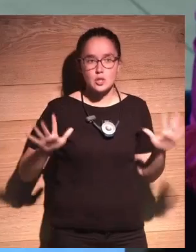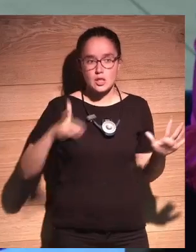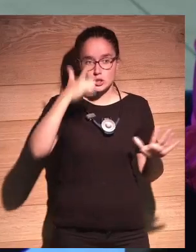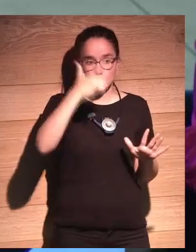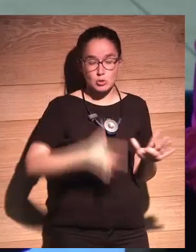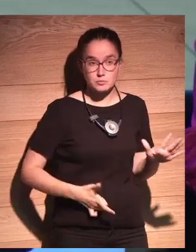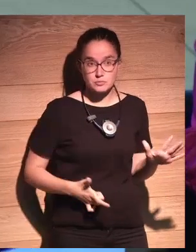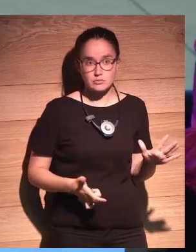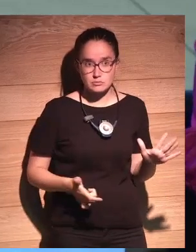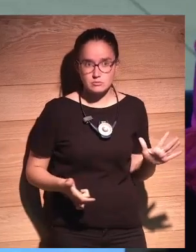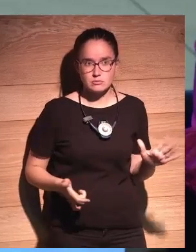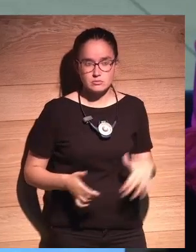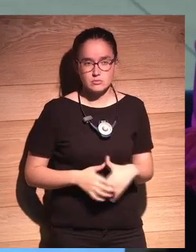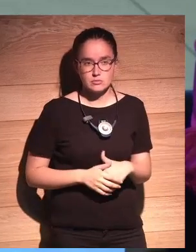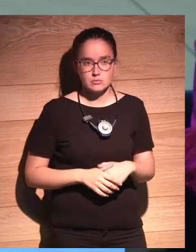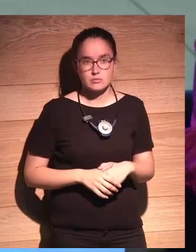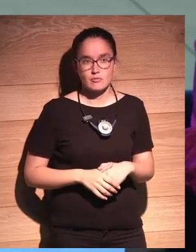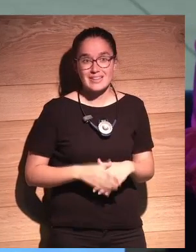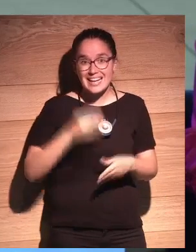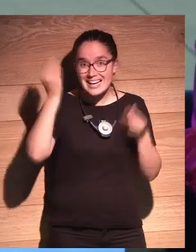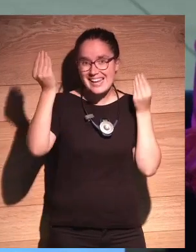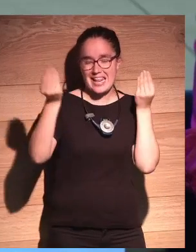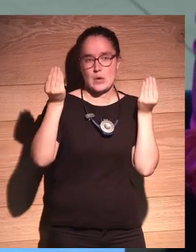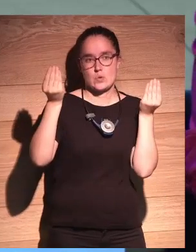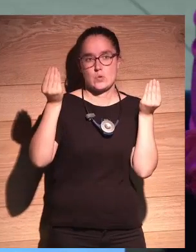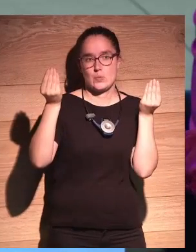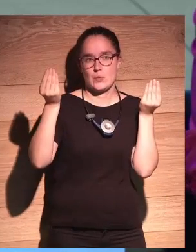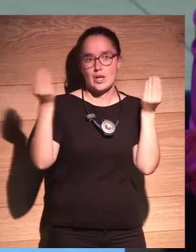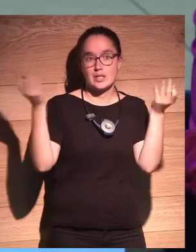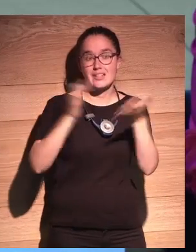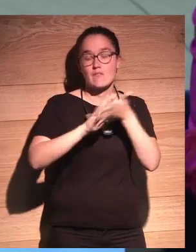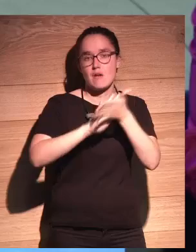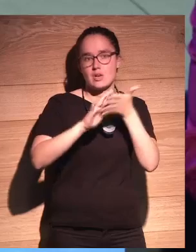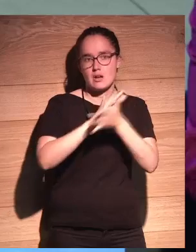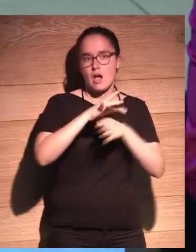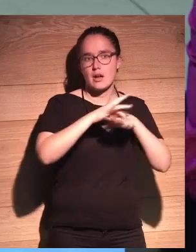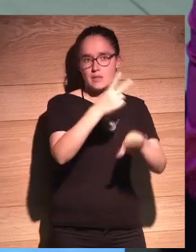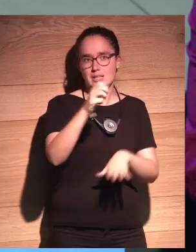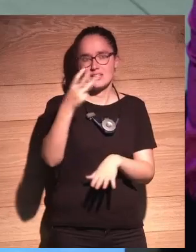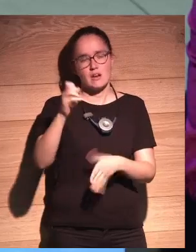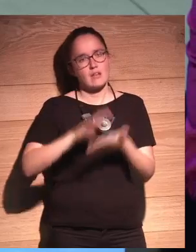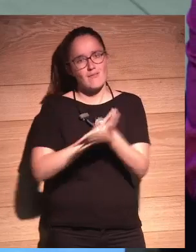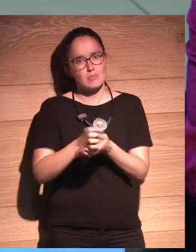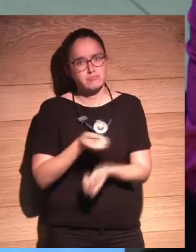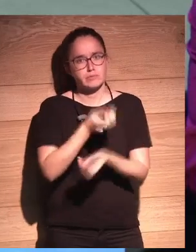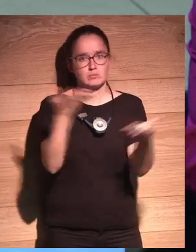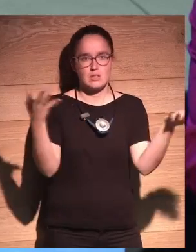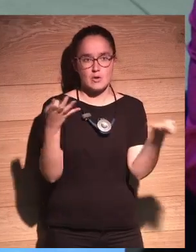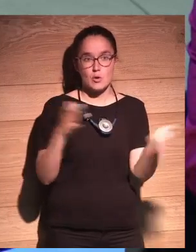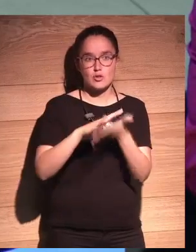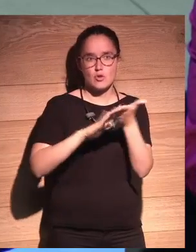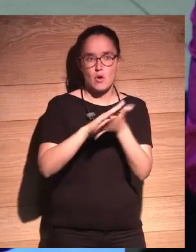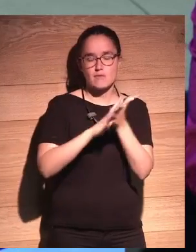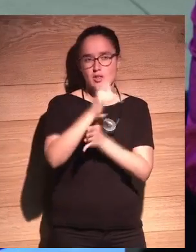other thing that they did with the whale, the plastic whale in Madrid. So I think that we have to talk about this agenda,